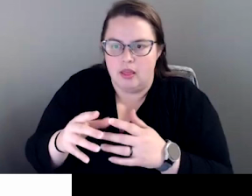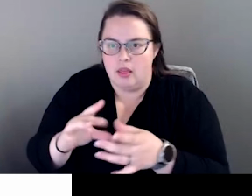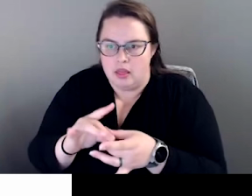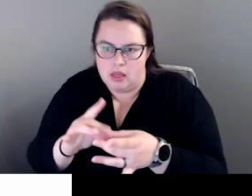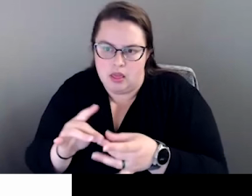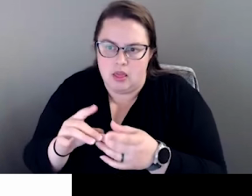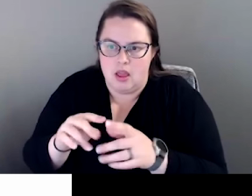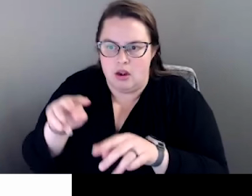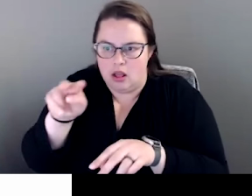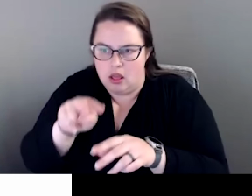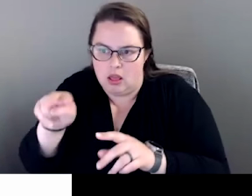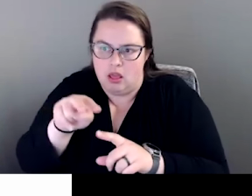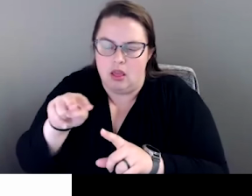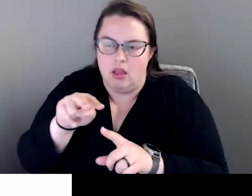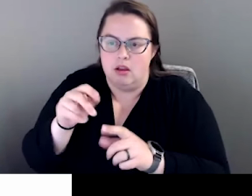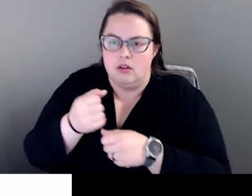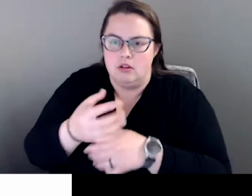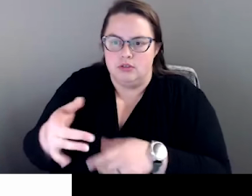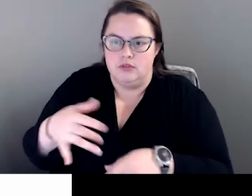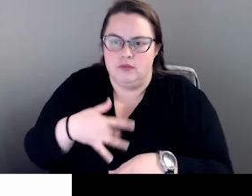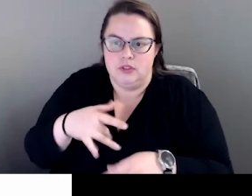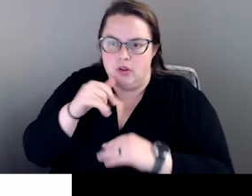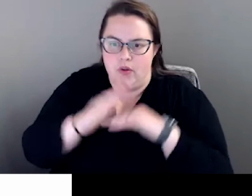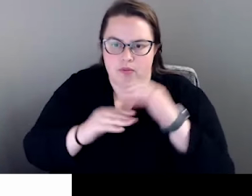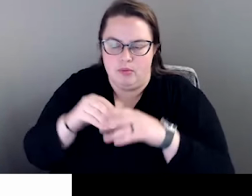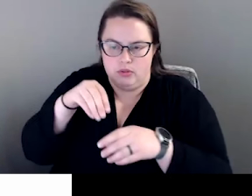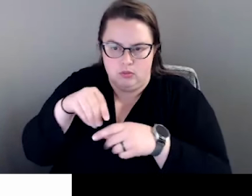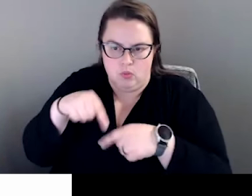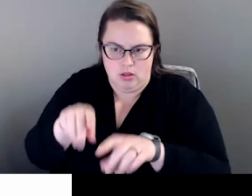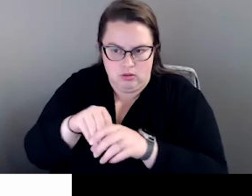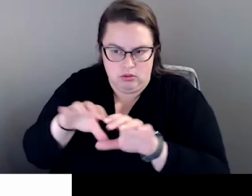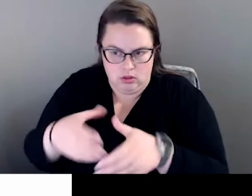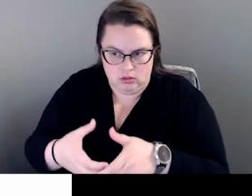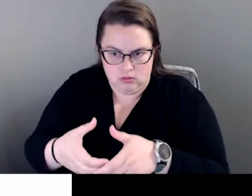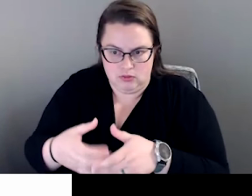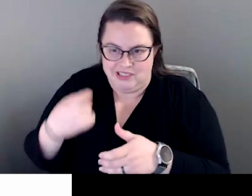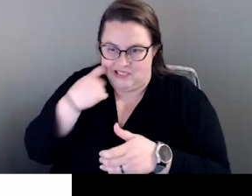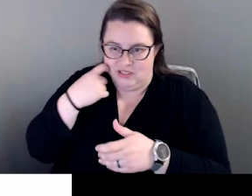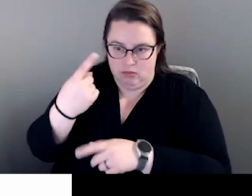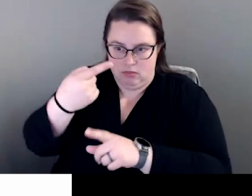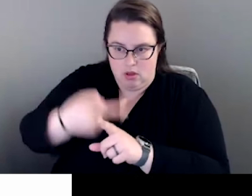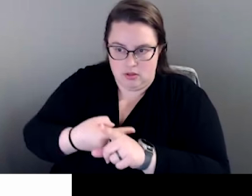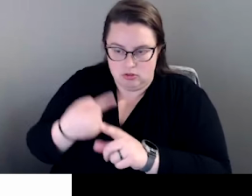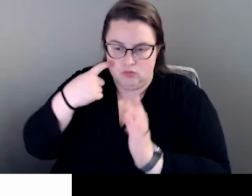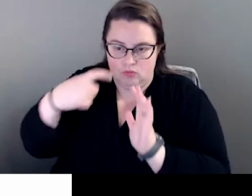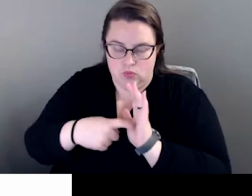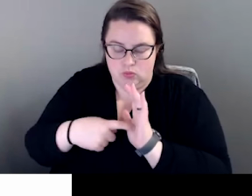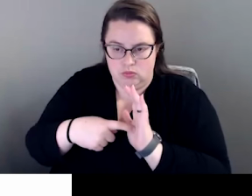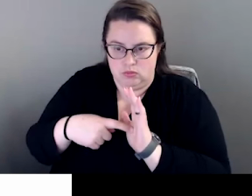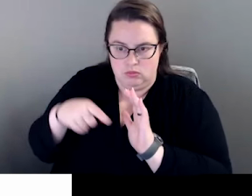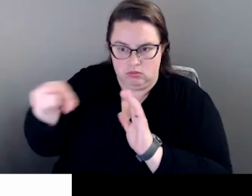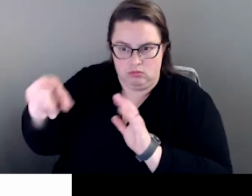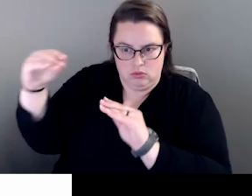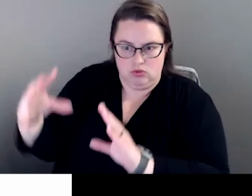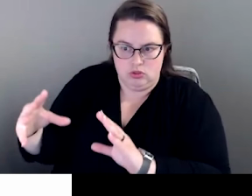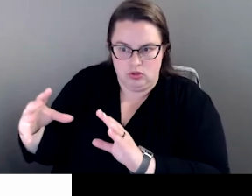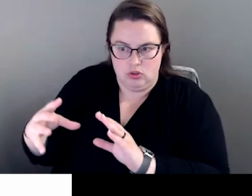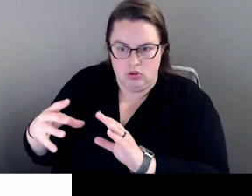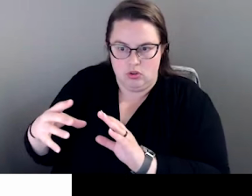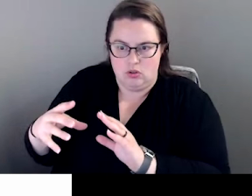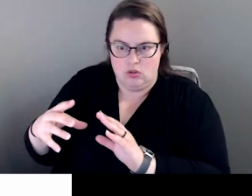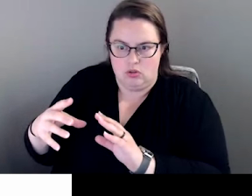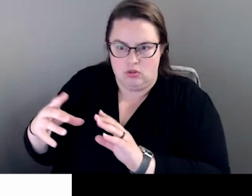in ways that make her while in class. For the past month, she has noticed him in places that she